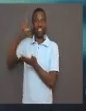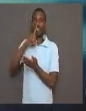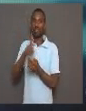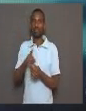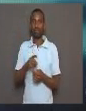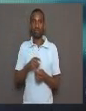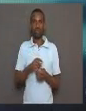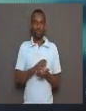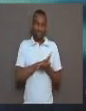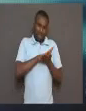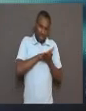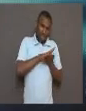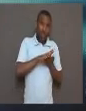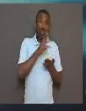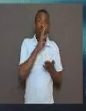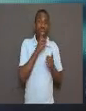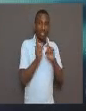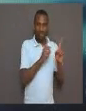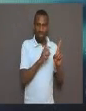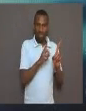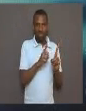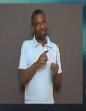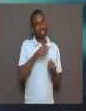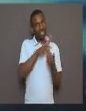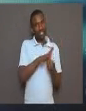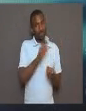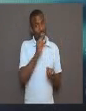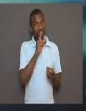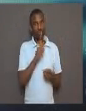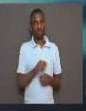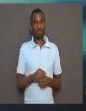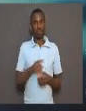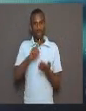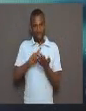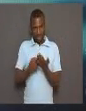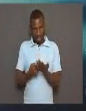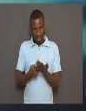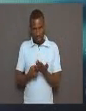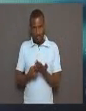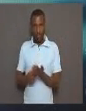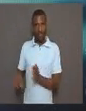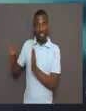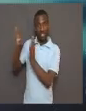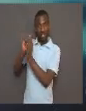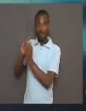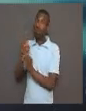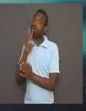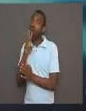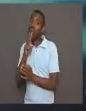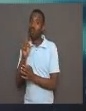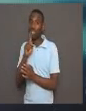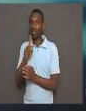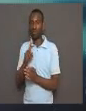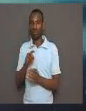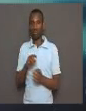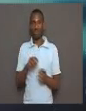A swimmer, therefore, displaces a greater weight of salt water than fresh